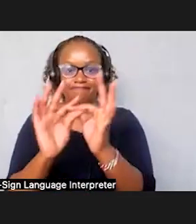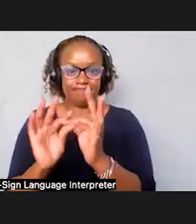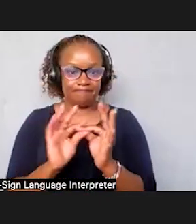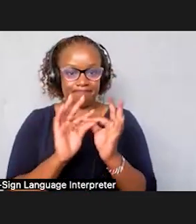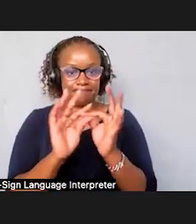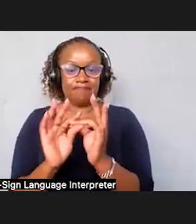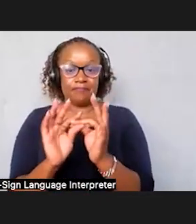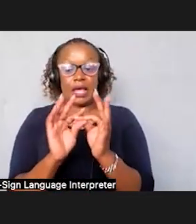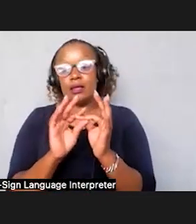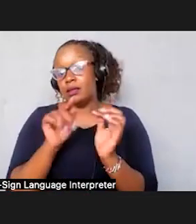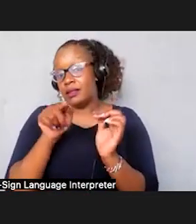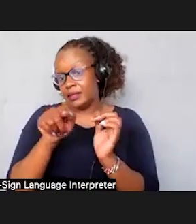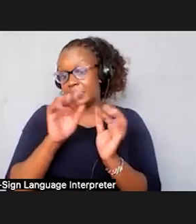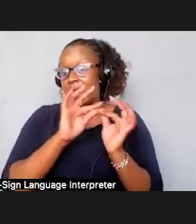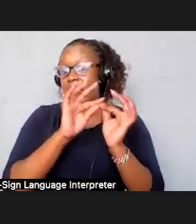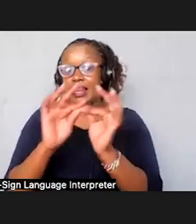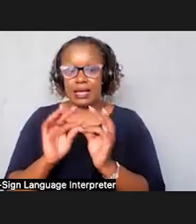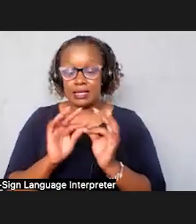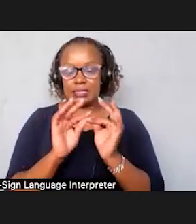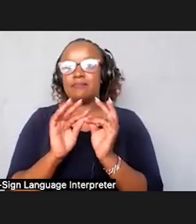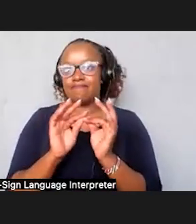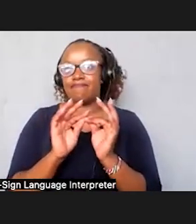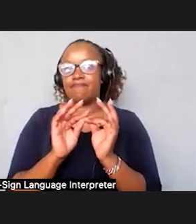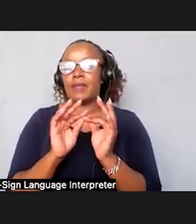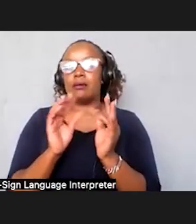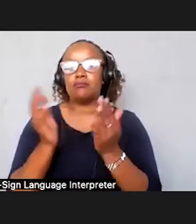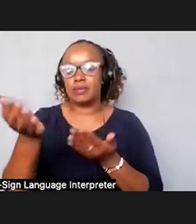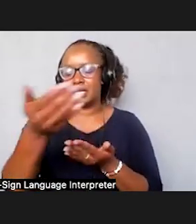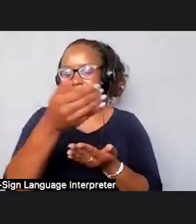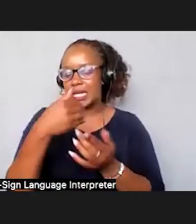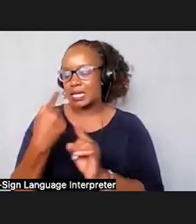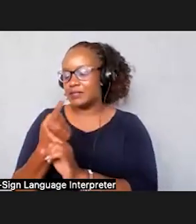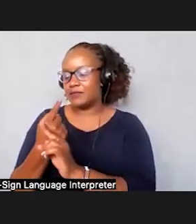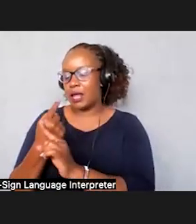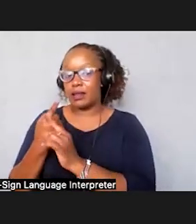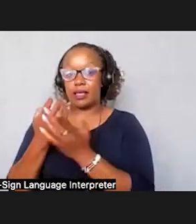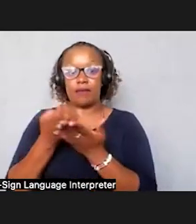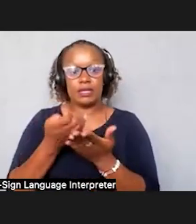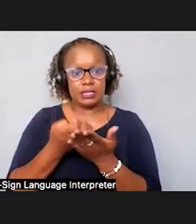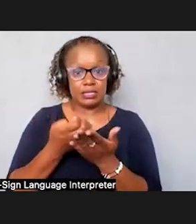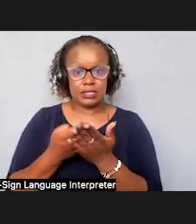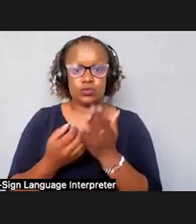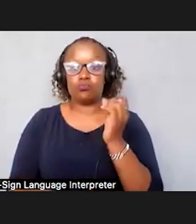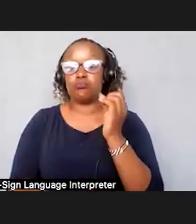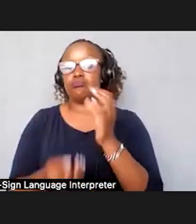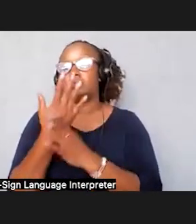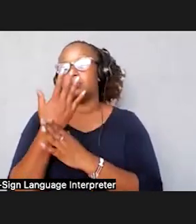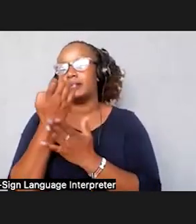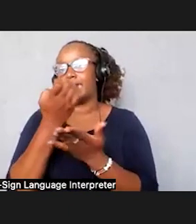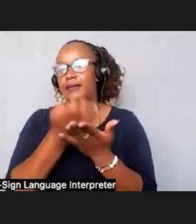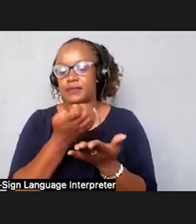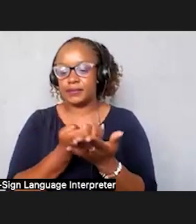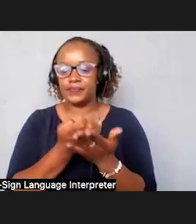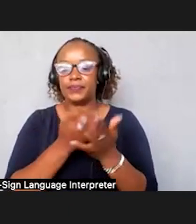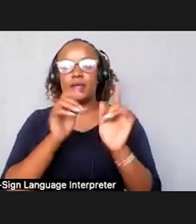The alliance brings together many evidences. It helps us generate evidences. It